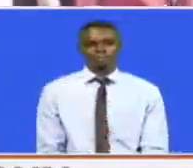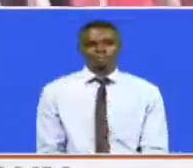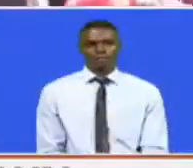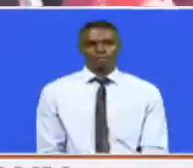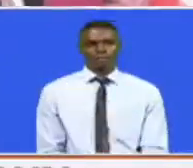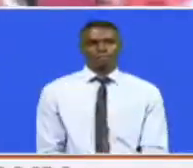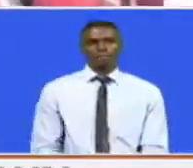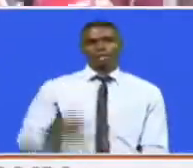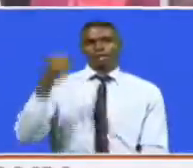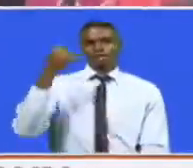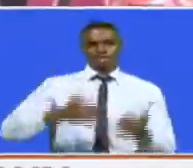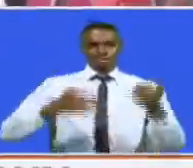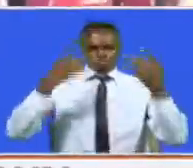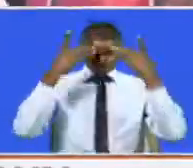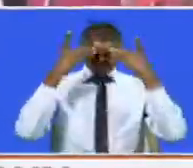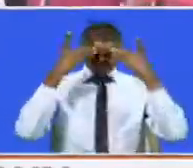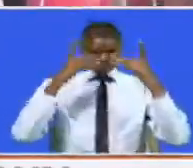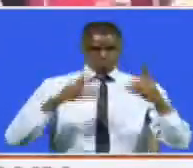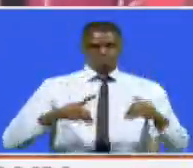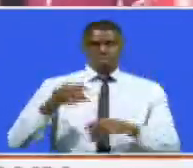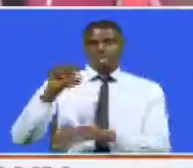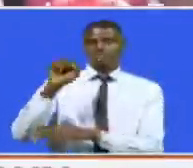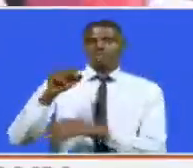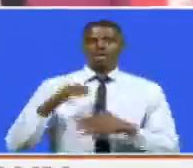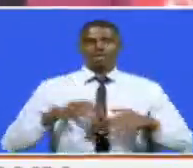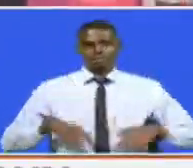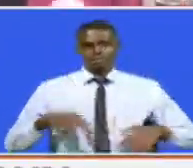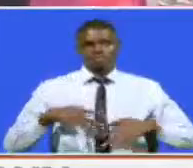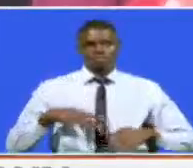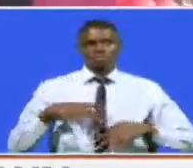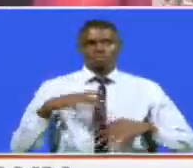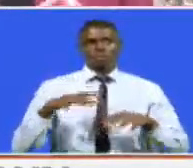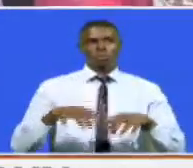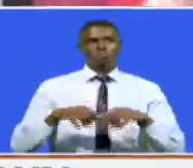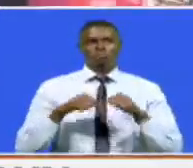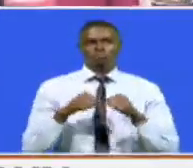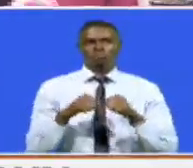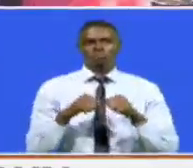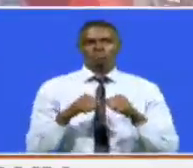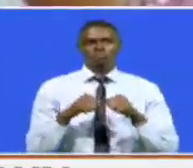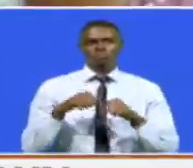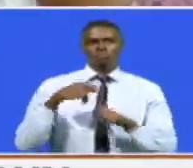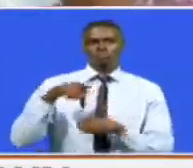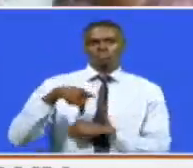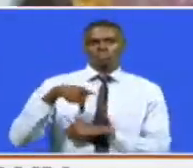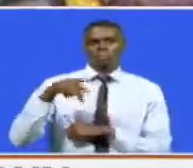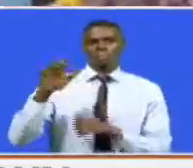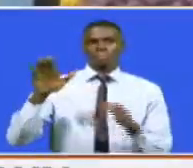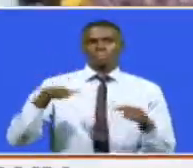The final decisive moment for five candidates angling to clinch the Garissa Township parliamentary seat